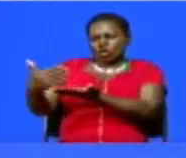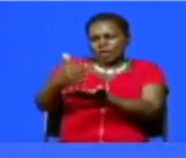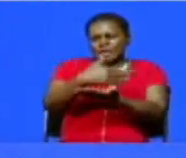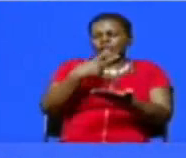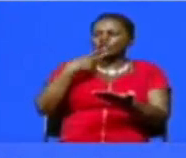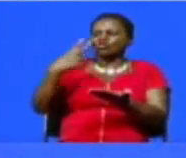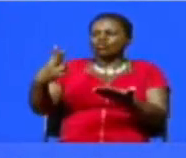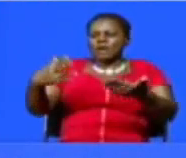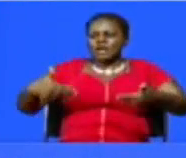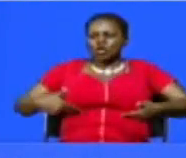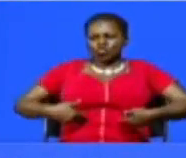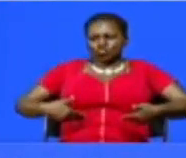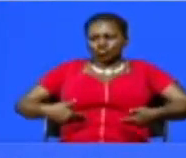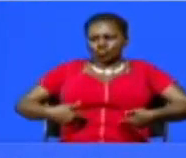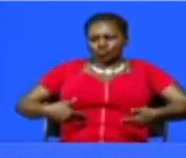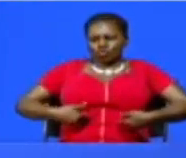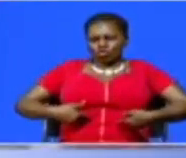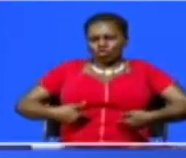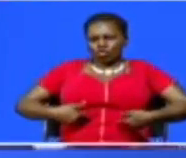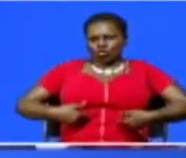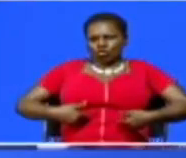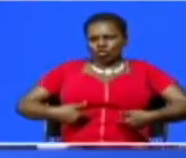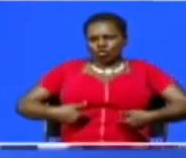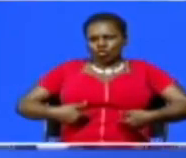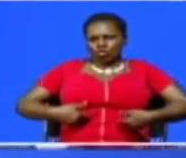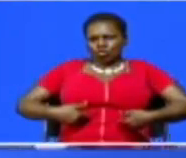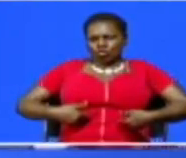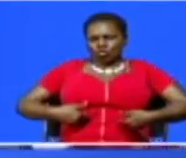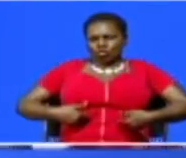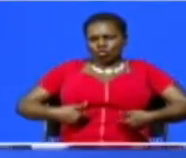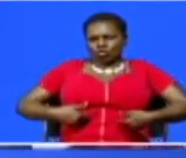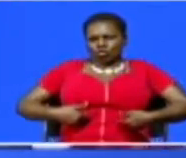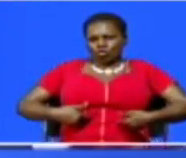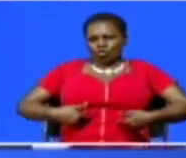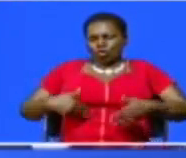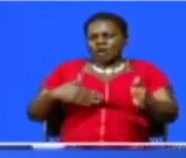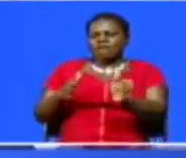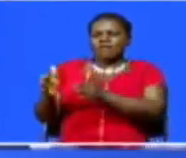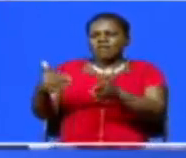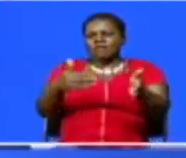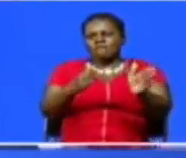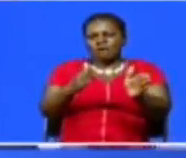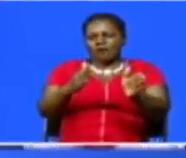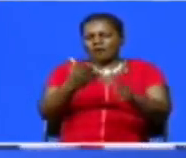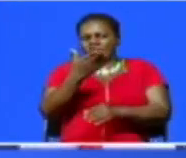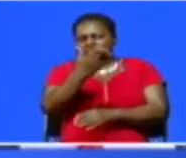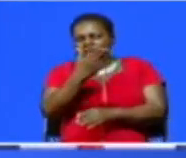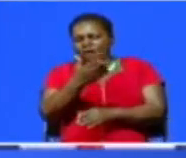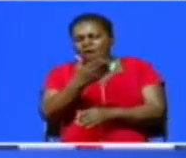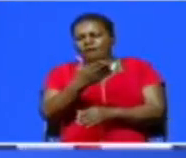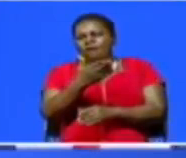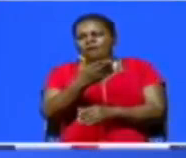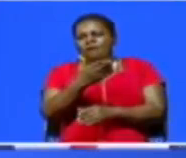200 youths from Bomet and took them to Amalo River in Bosimoru and